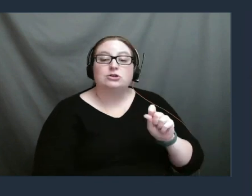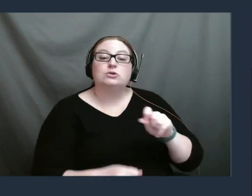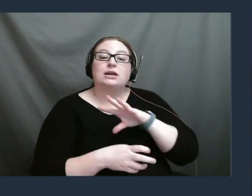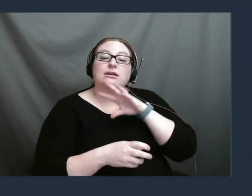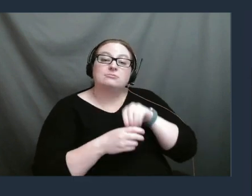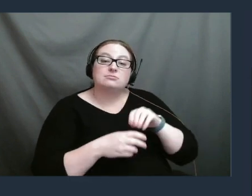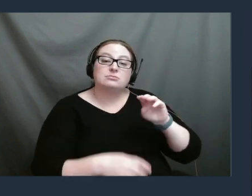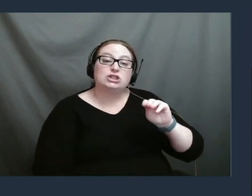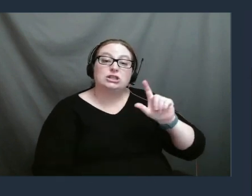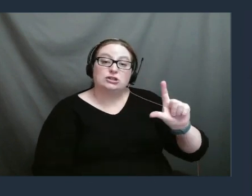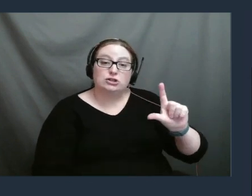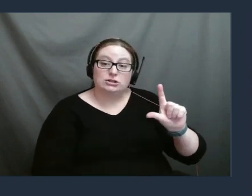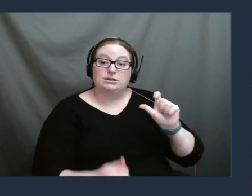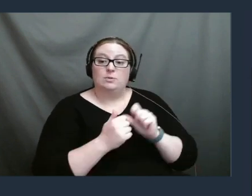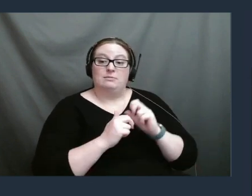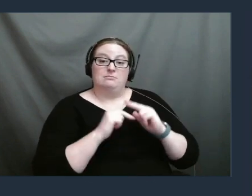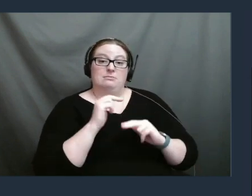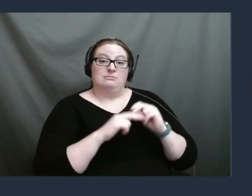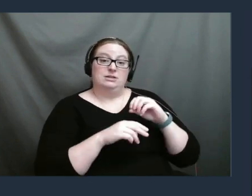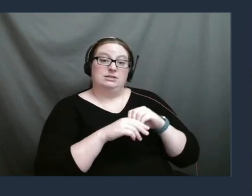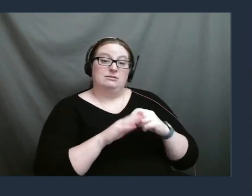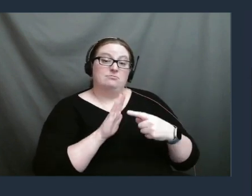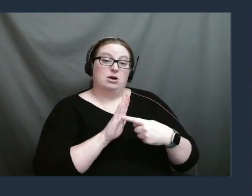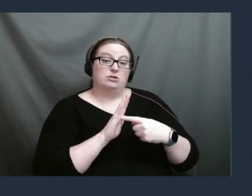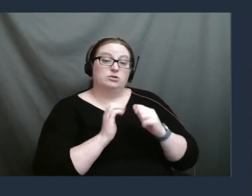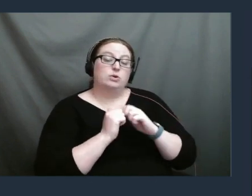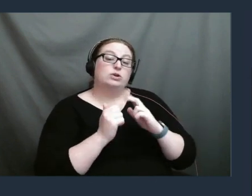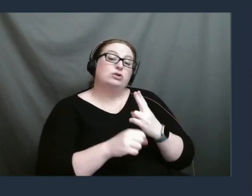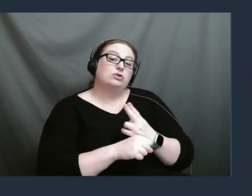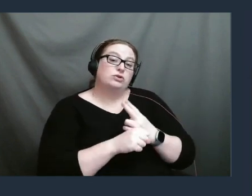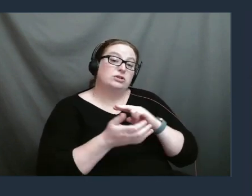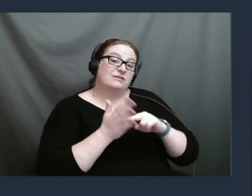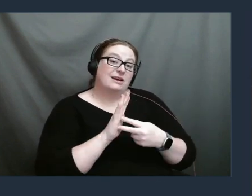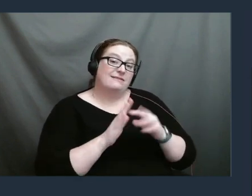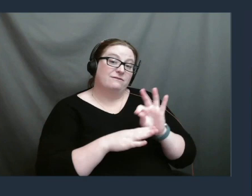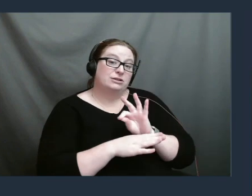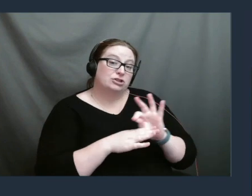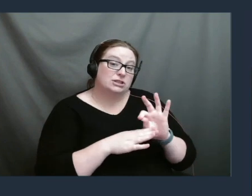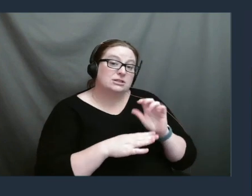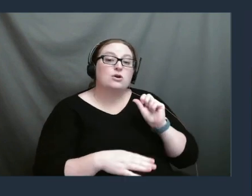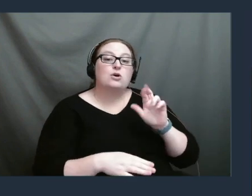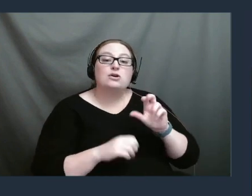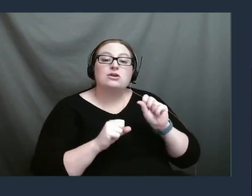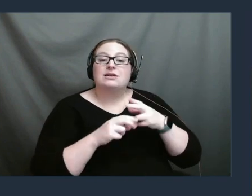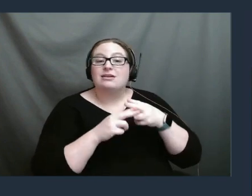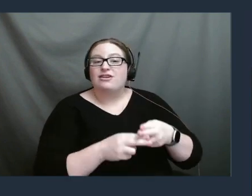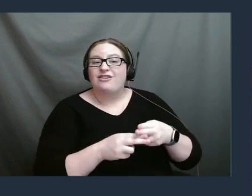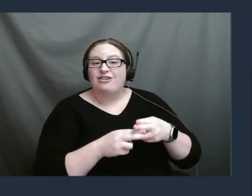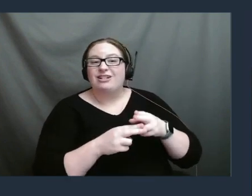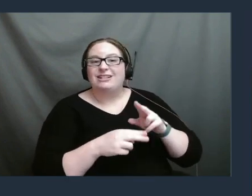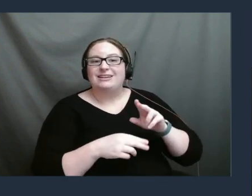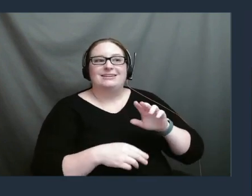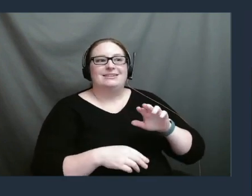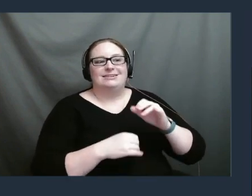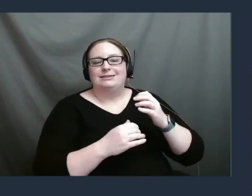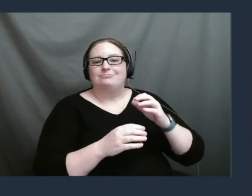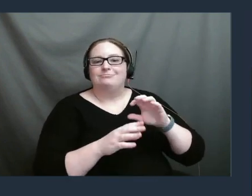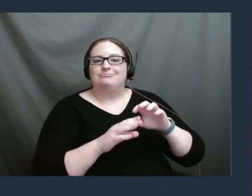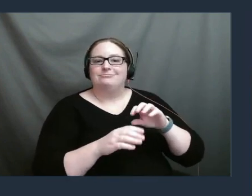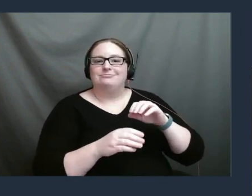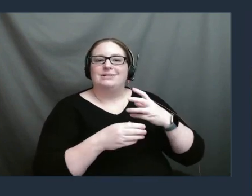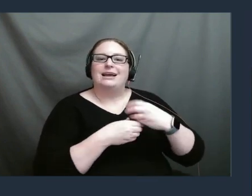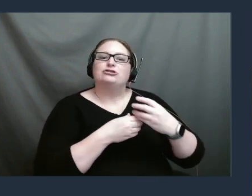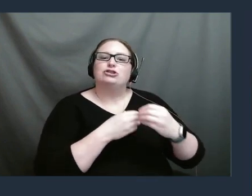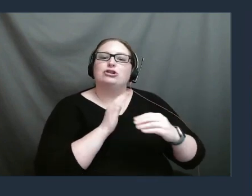inference with built-in models with user-defined functions, or you can call an external machine learning model endpoint. We'll be covering IoT